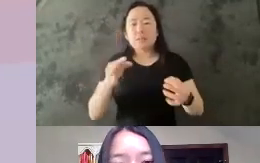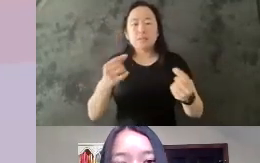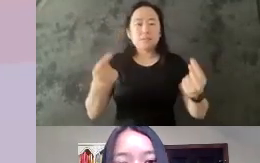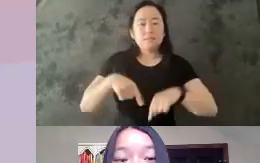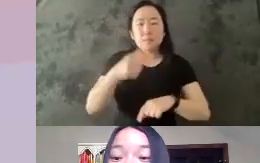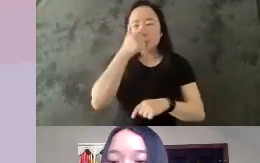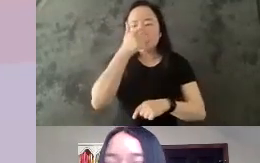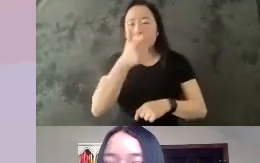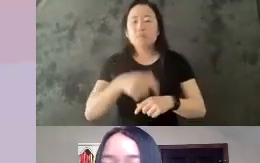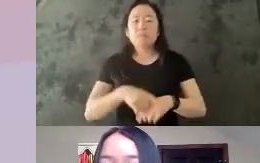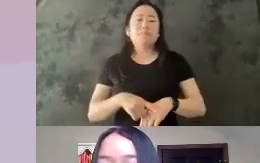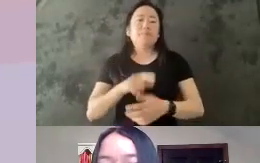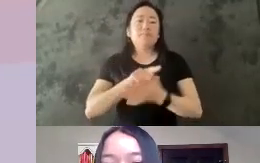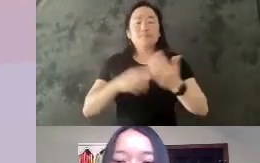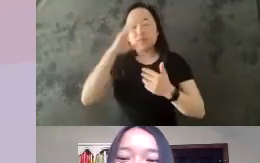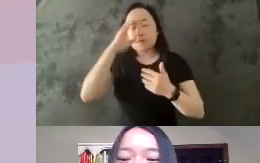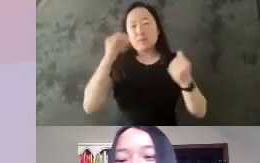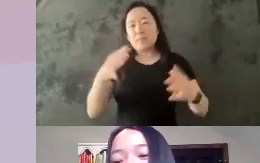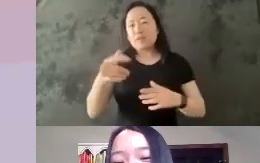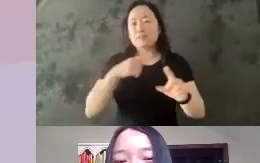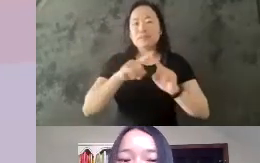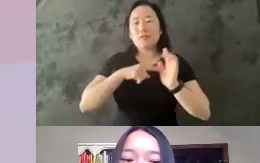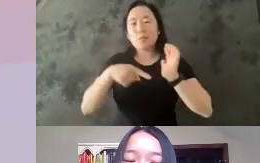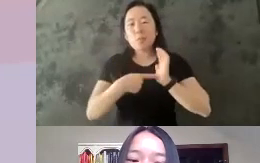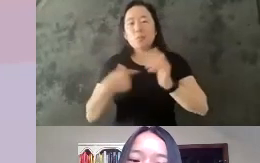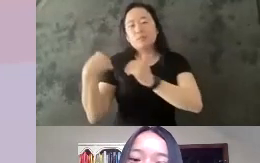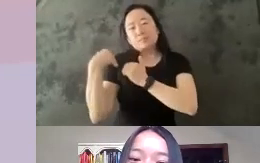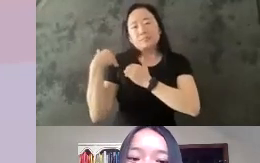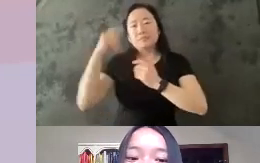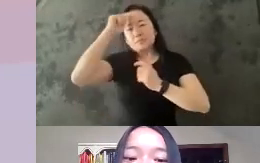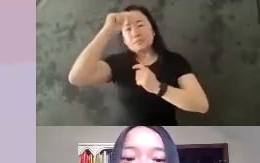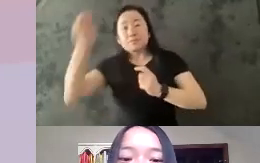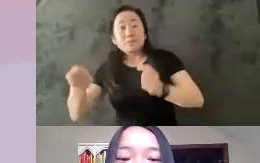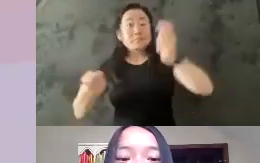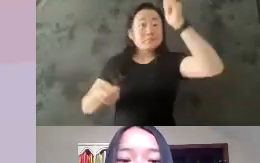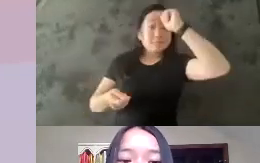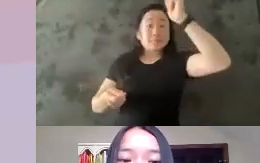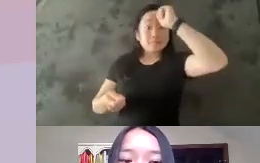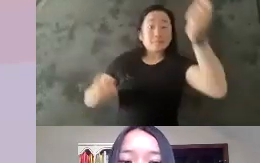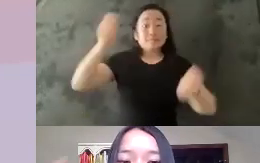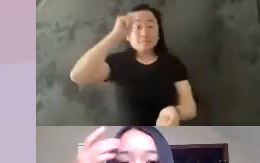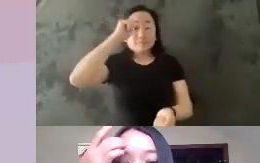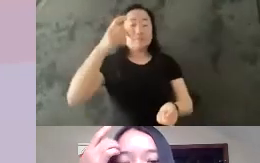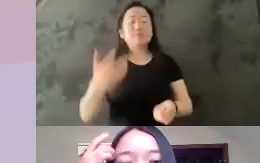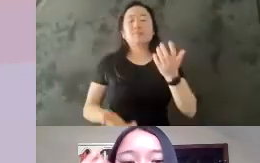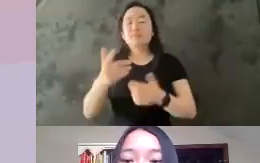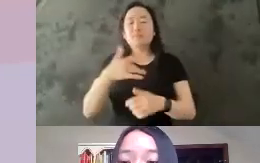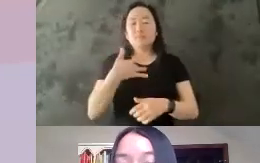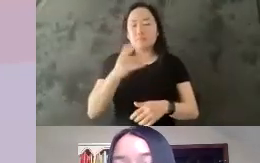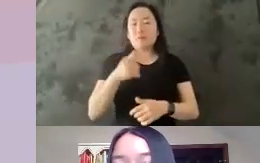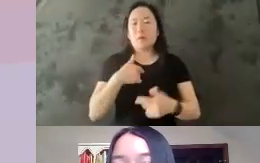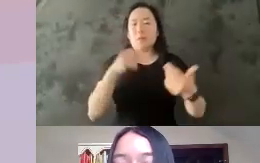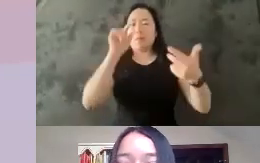lot of us wear a lot of different hats too, so you actually might identify with a lot of different categories. If you don't see